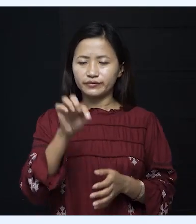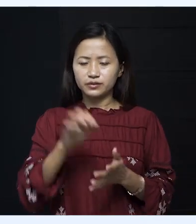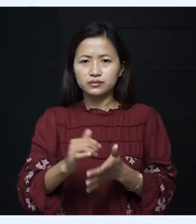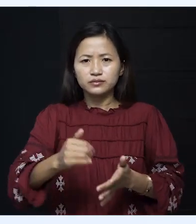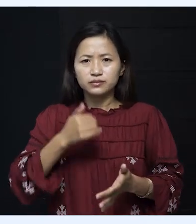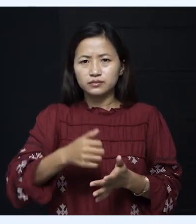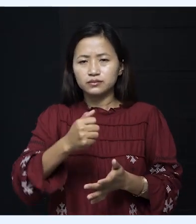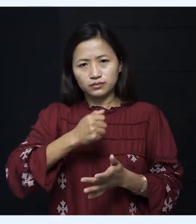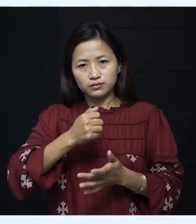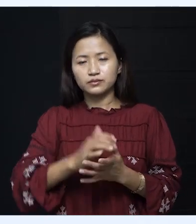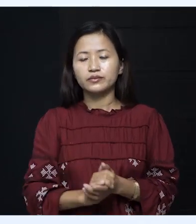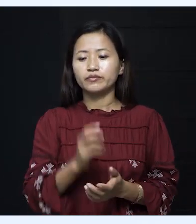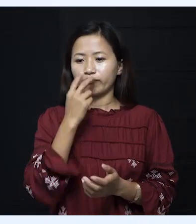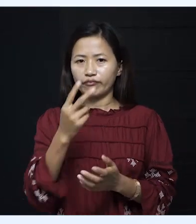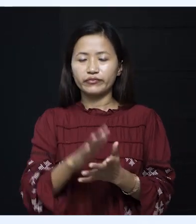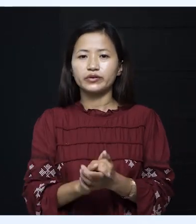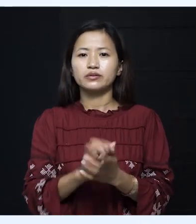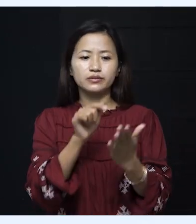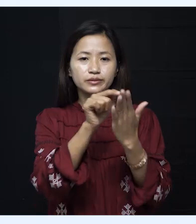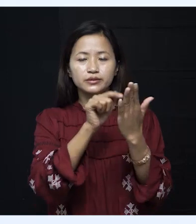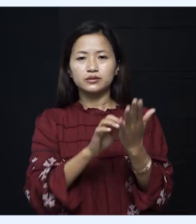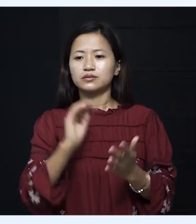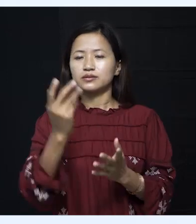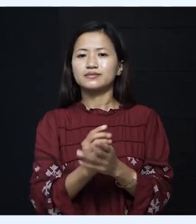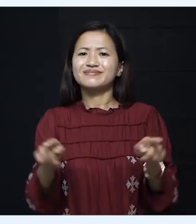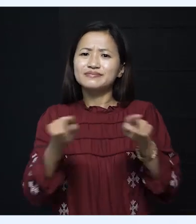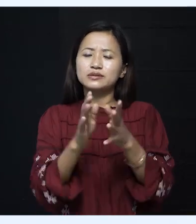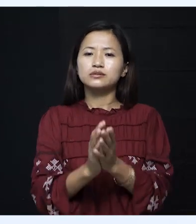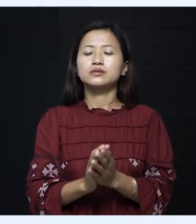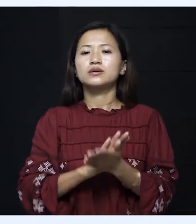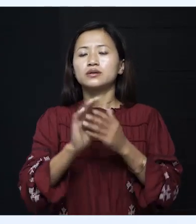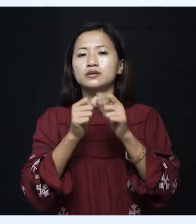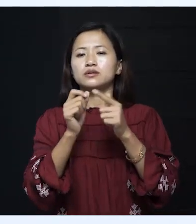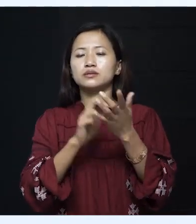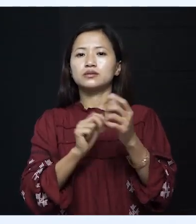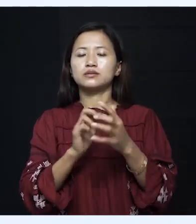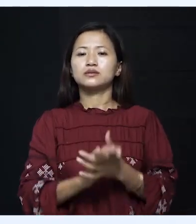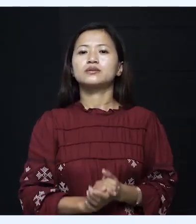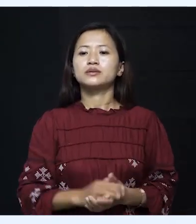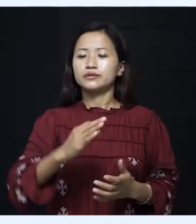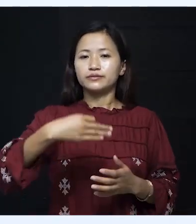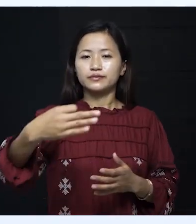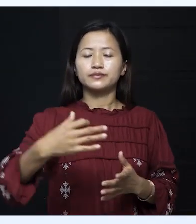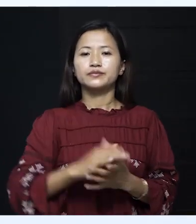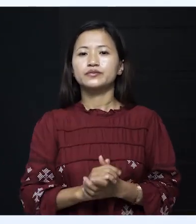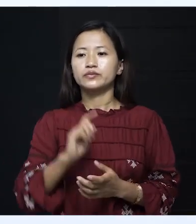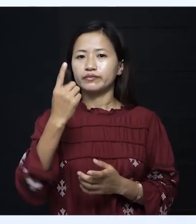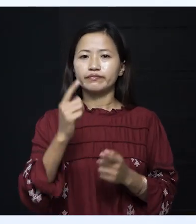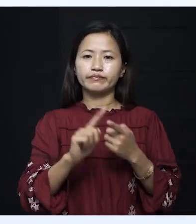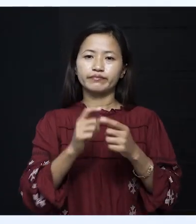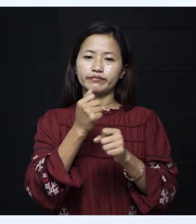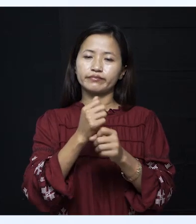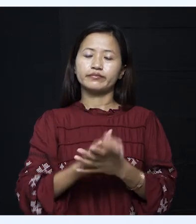in the present moment predicting something that is likely to happen in the future. So that's example 1.